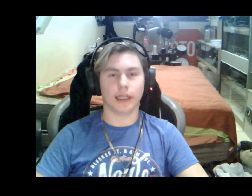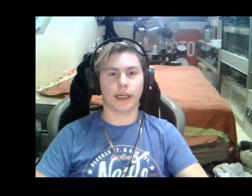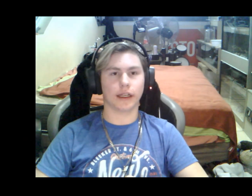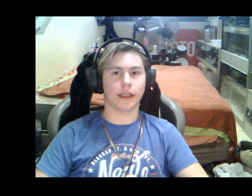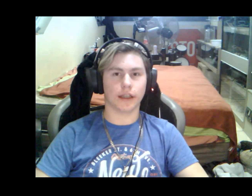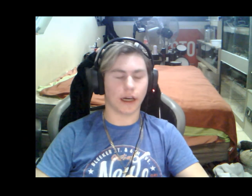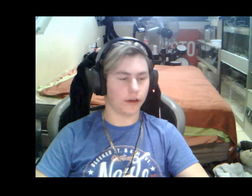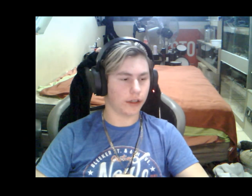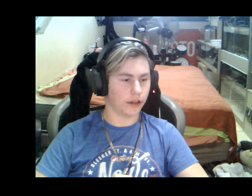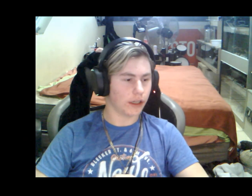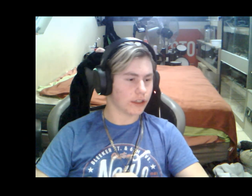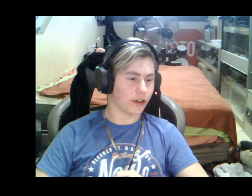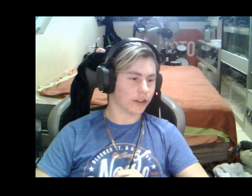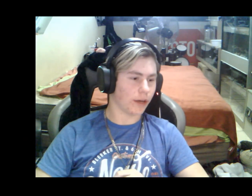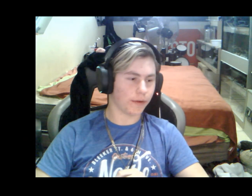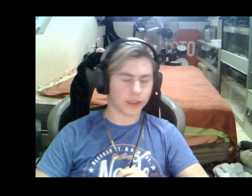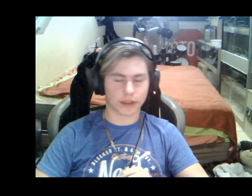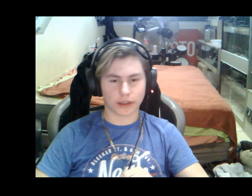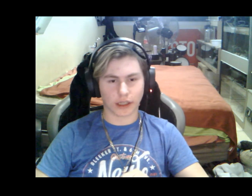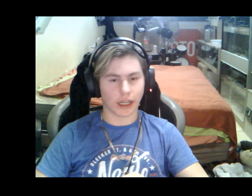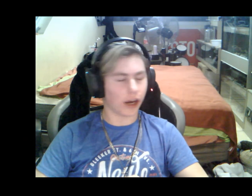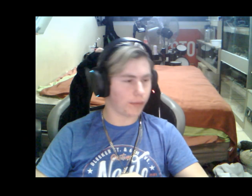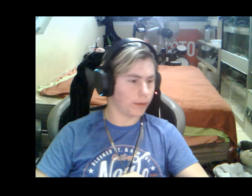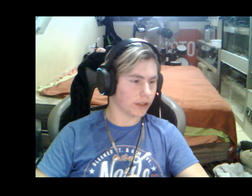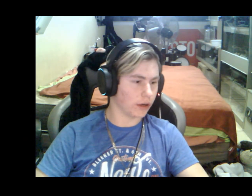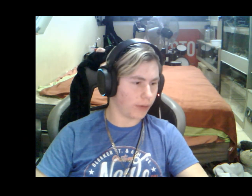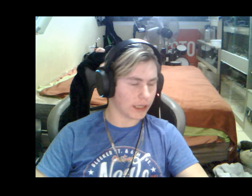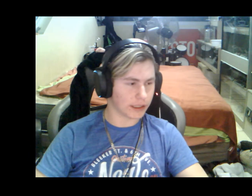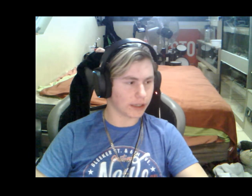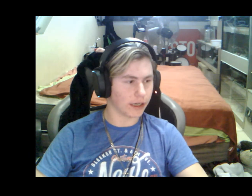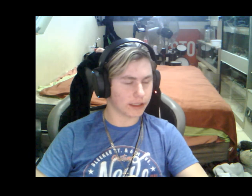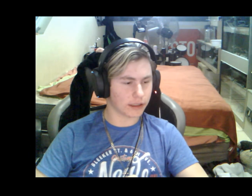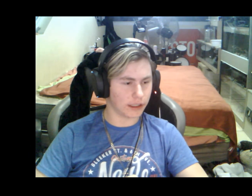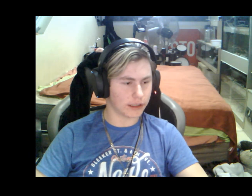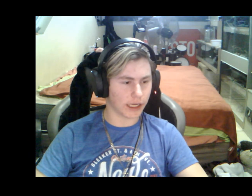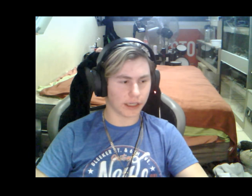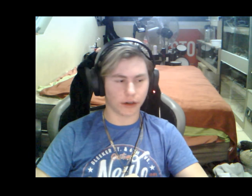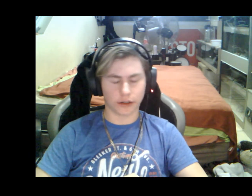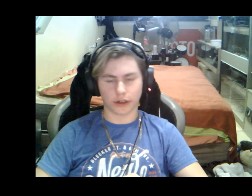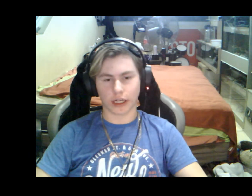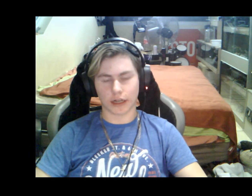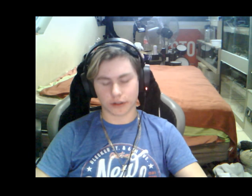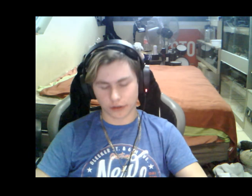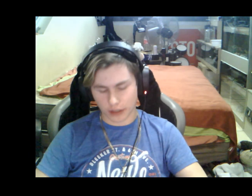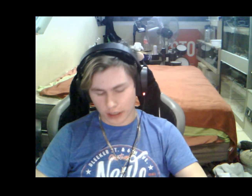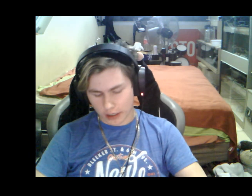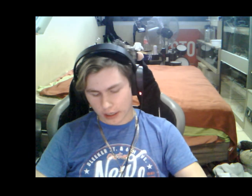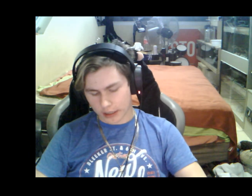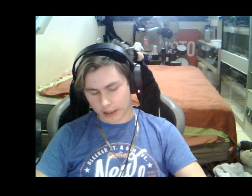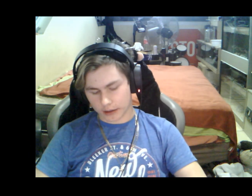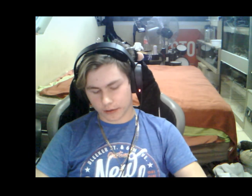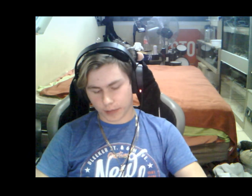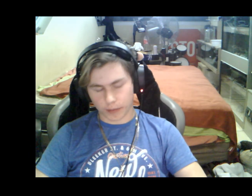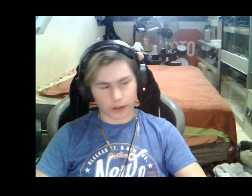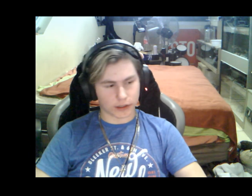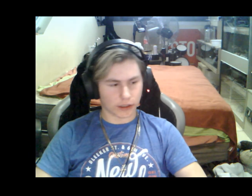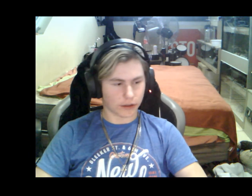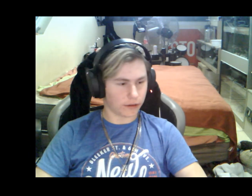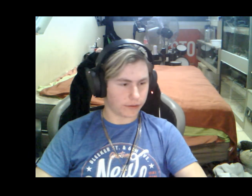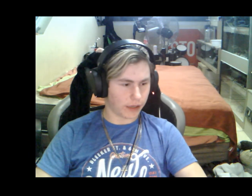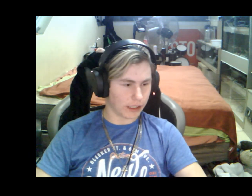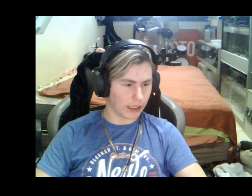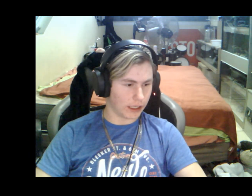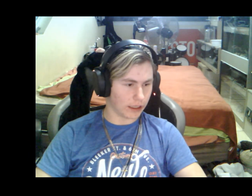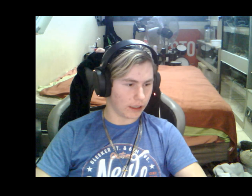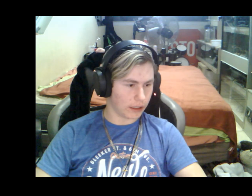cigarettes illegally now. So on top of just allowing people to go buy cigarettes, he's saying no, you're not allowed to, and then people are just